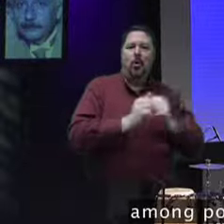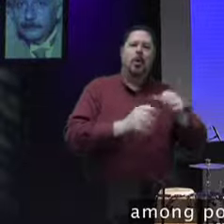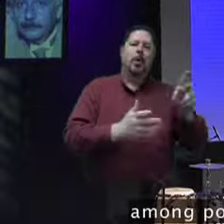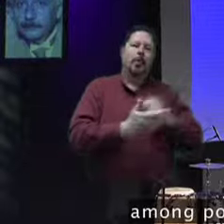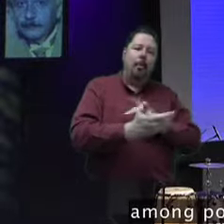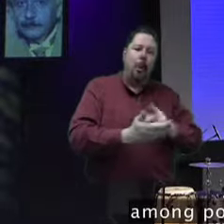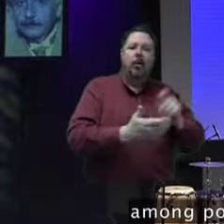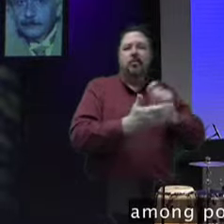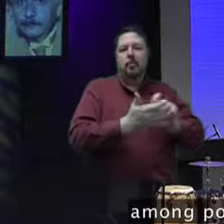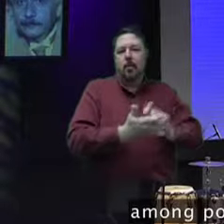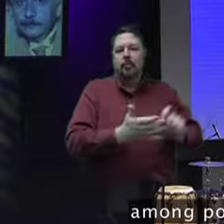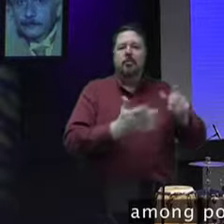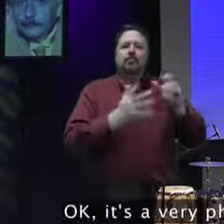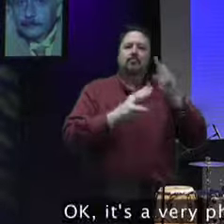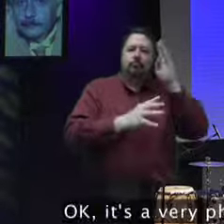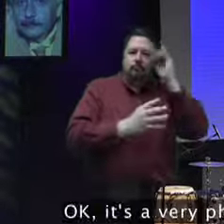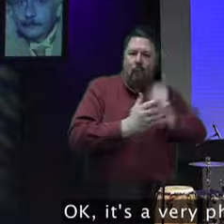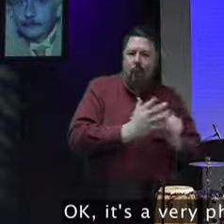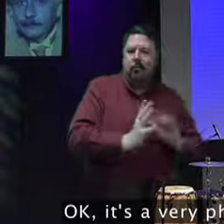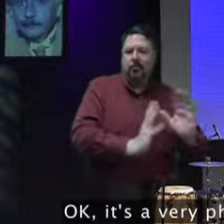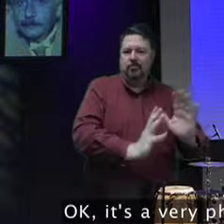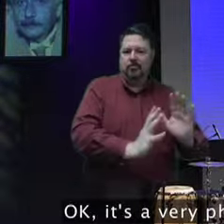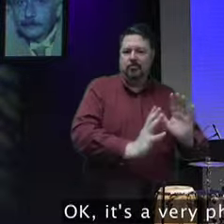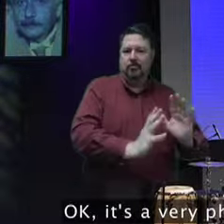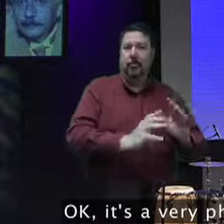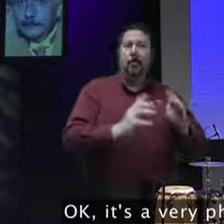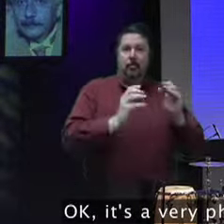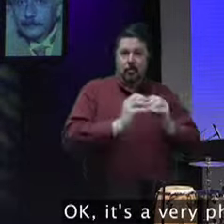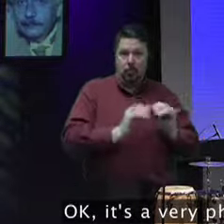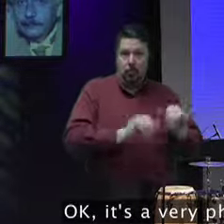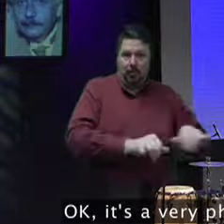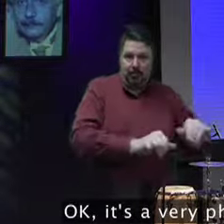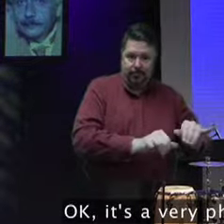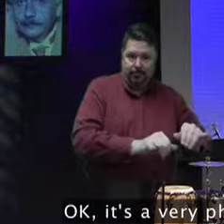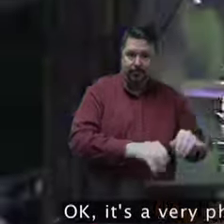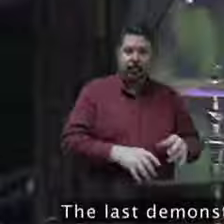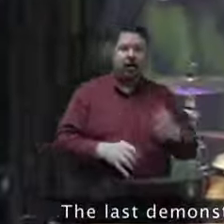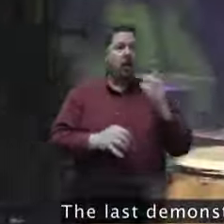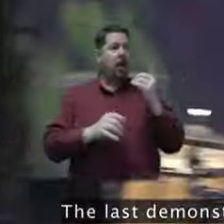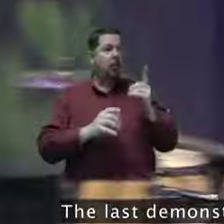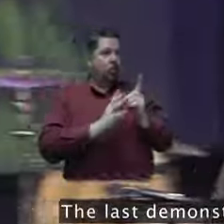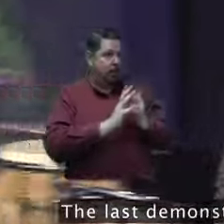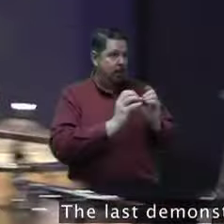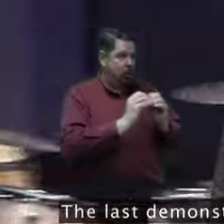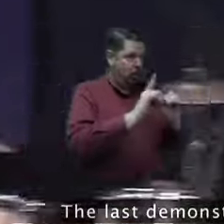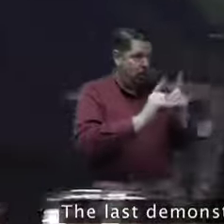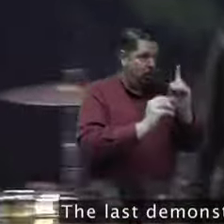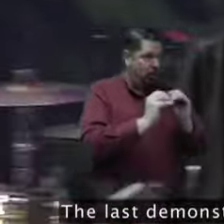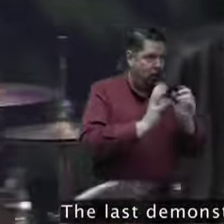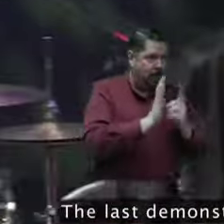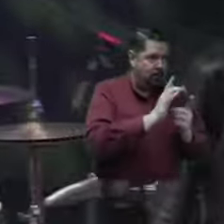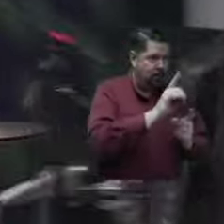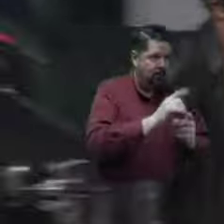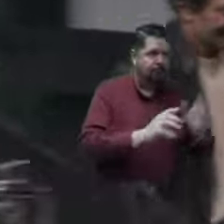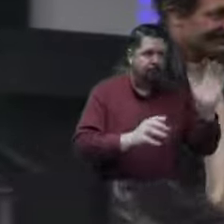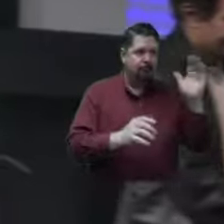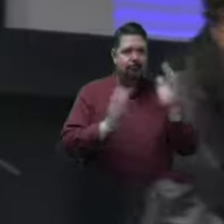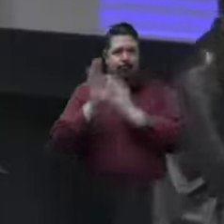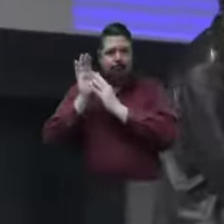synesthesia among poets, artists, and novelists. Okay, it's a very phrenological view of synesthesia. The last demonstration, can I take one minute?